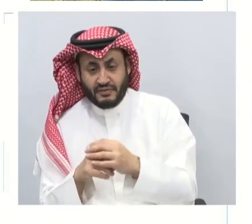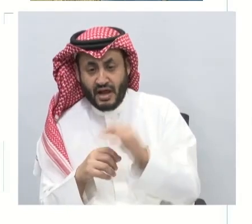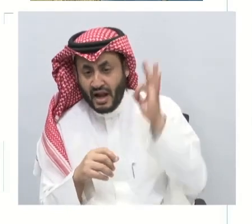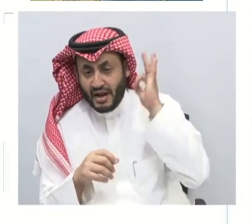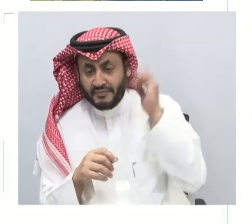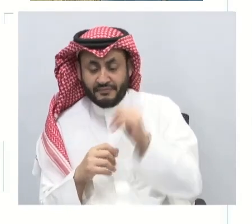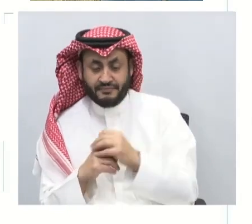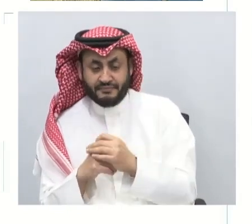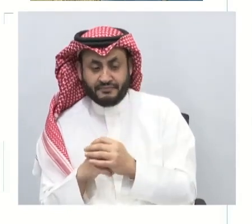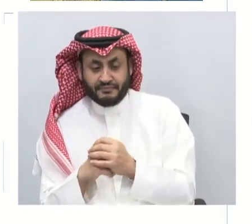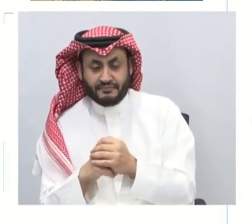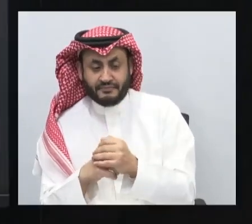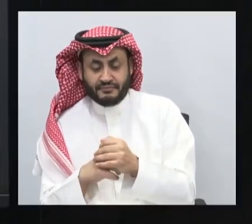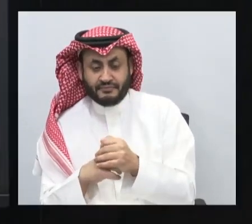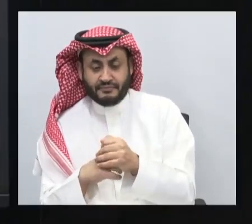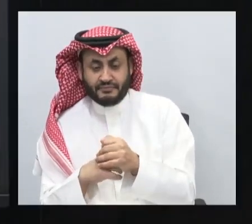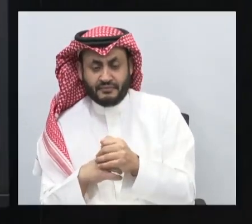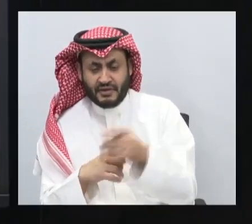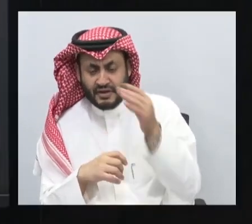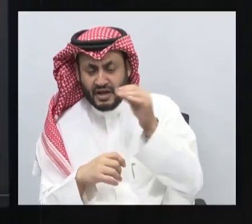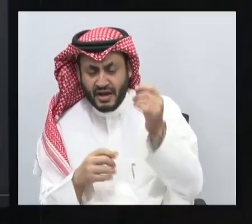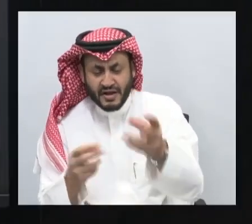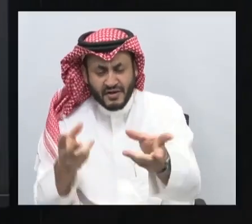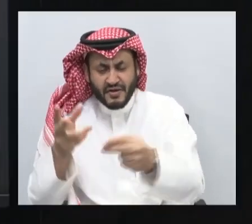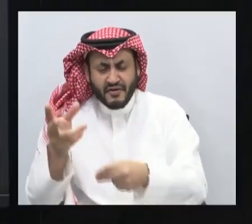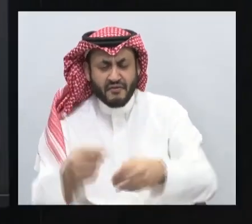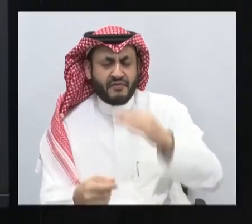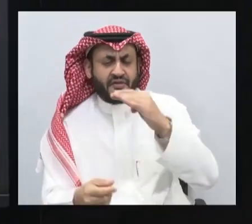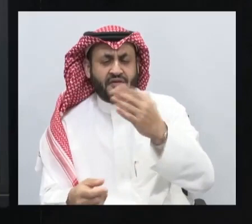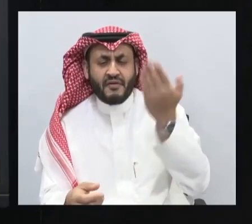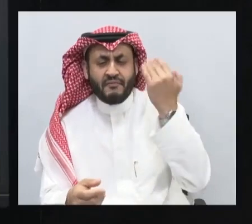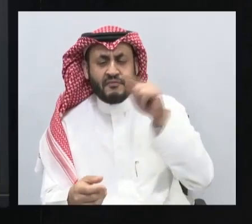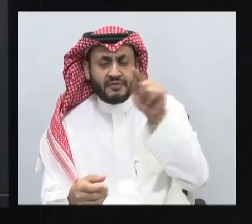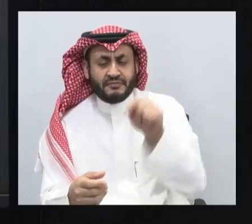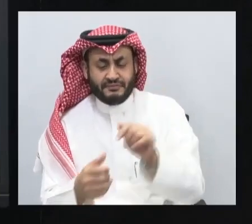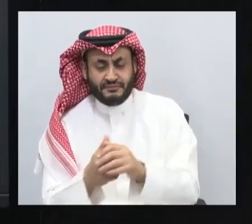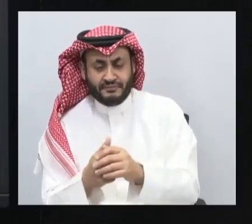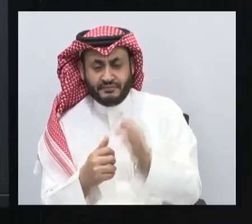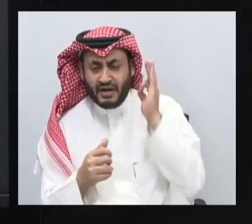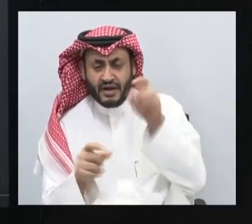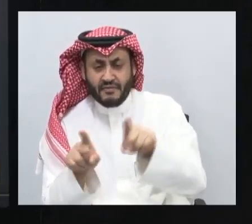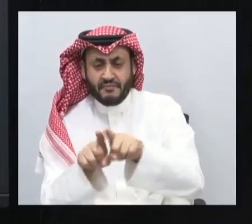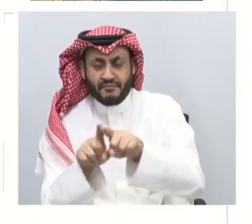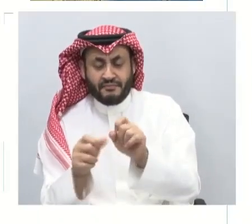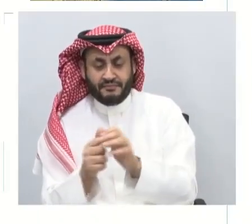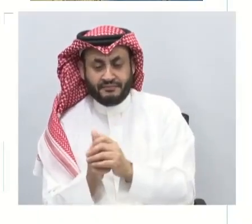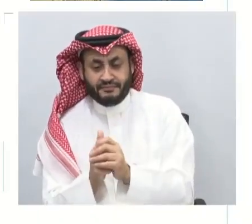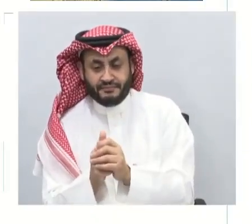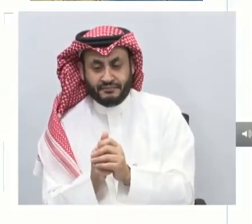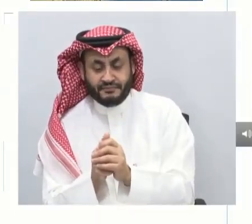listen and to find out the answers for the previous questions. Let's listen all together.